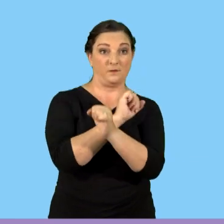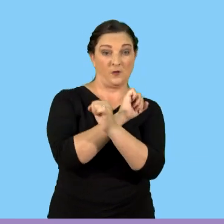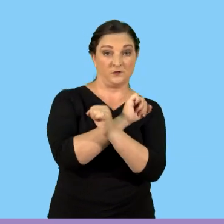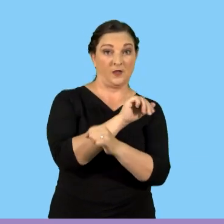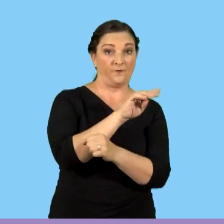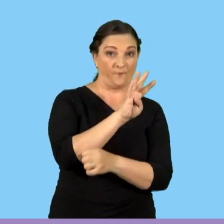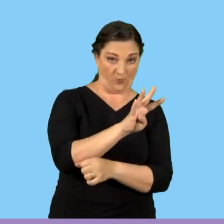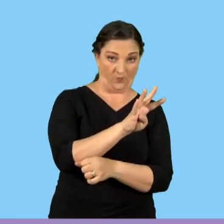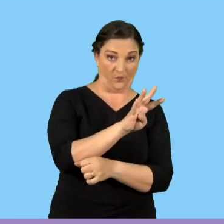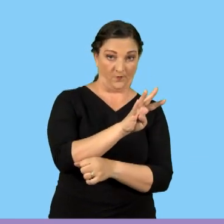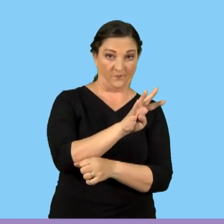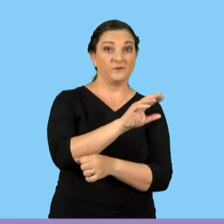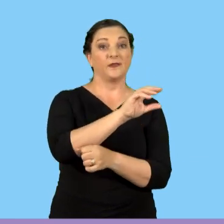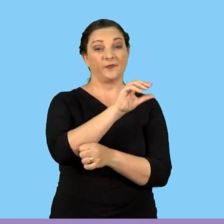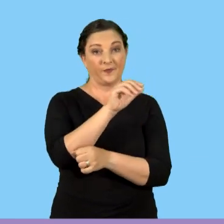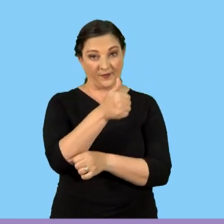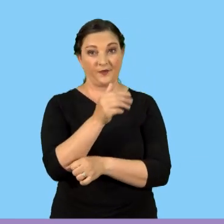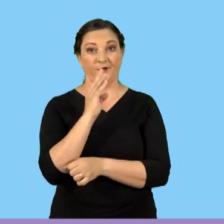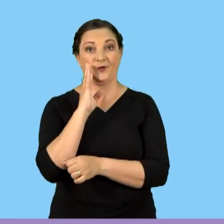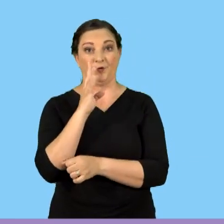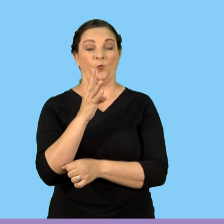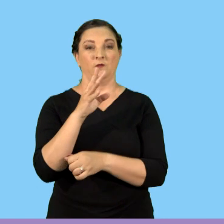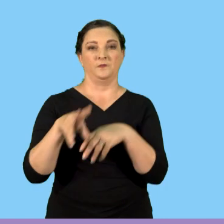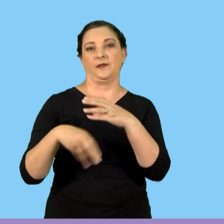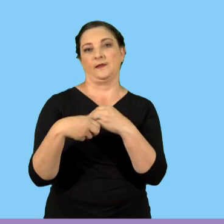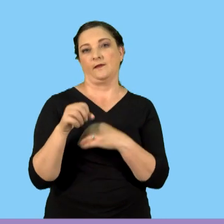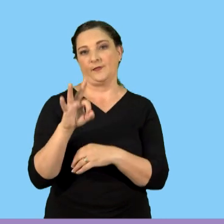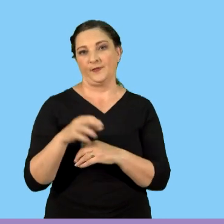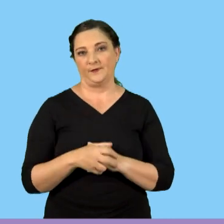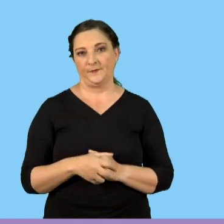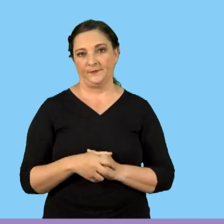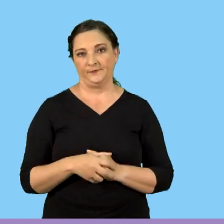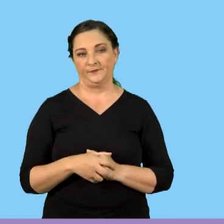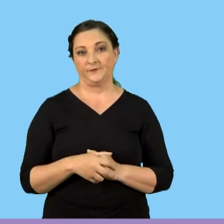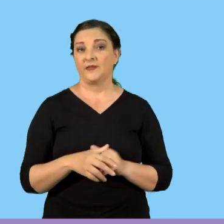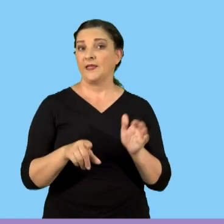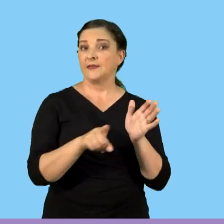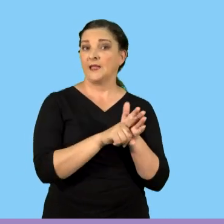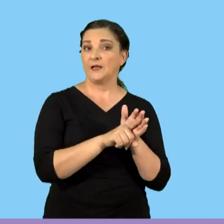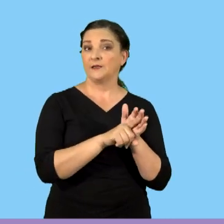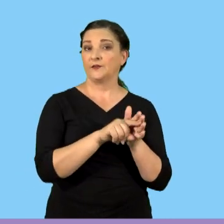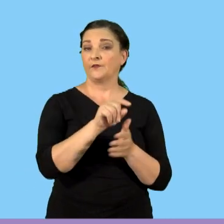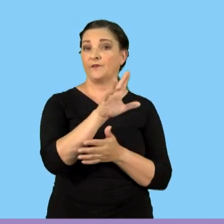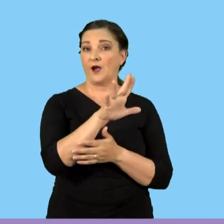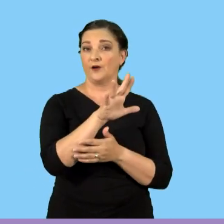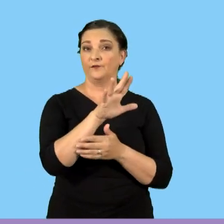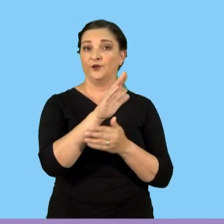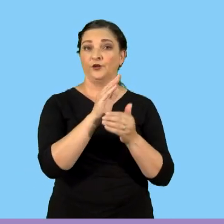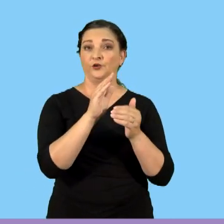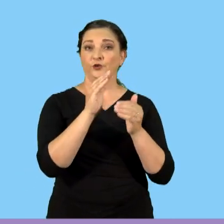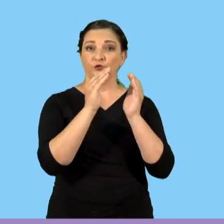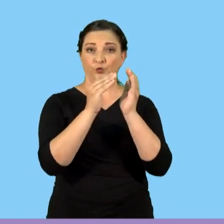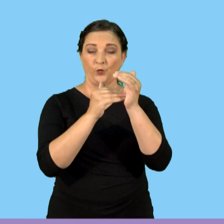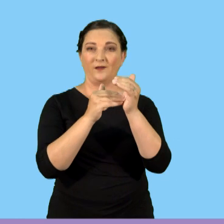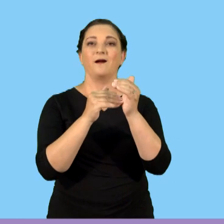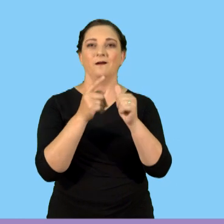to be multiplied by 4. And then after that, we are going to add the 3. So what is negative 5 squared?